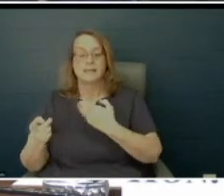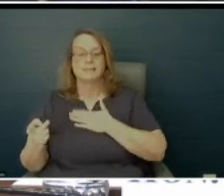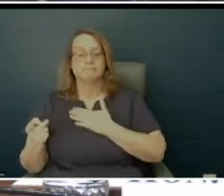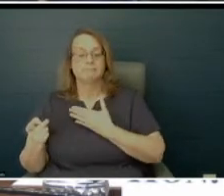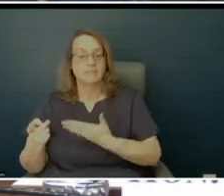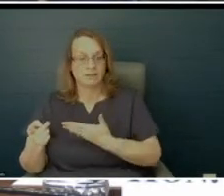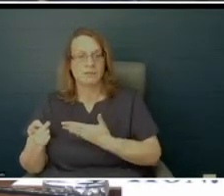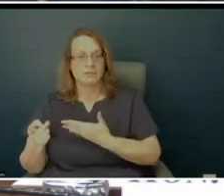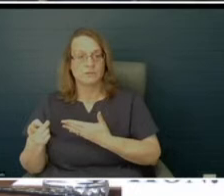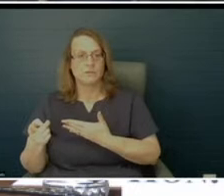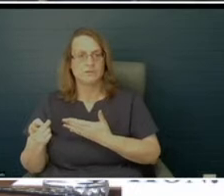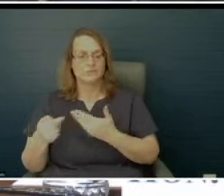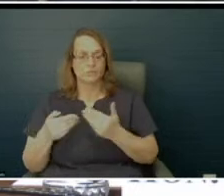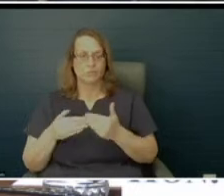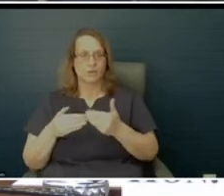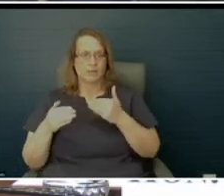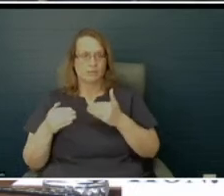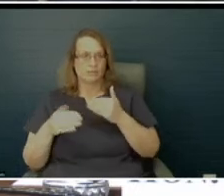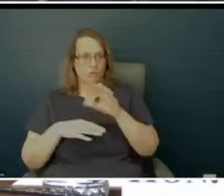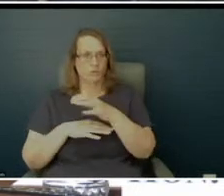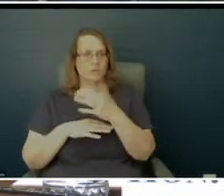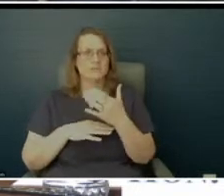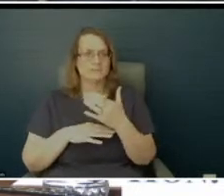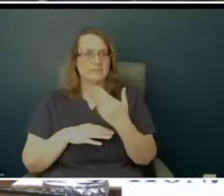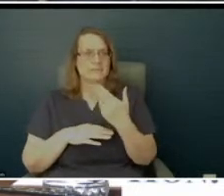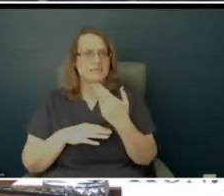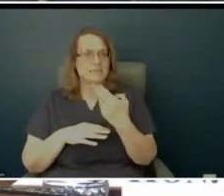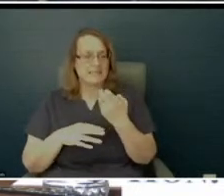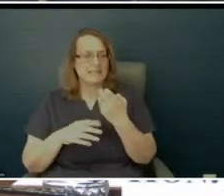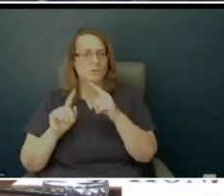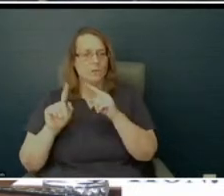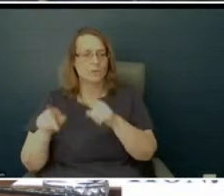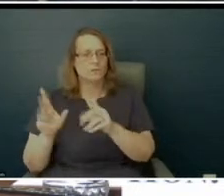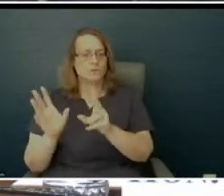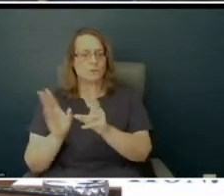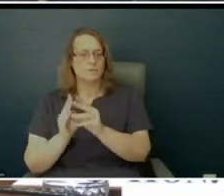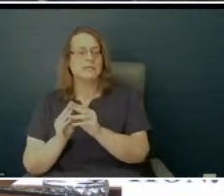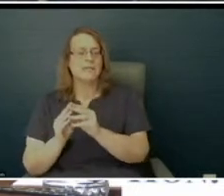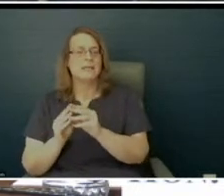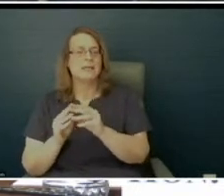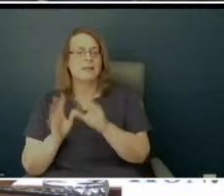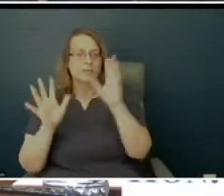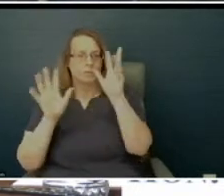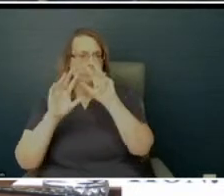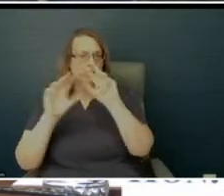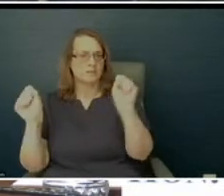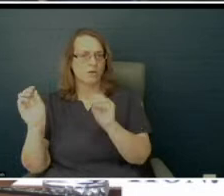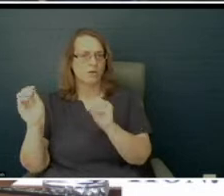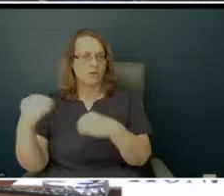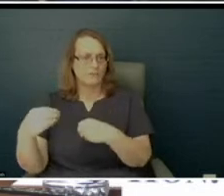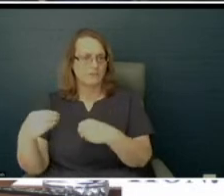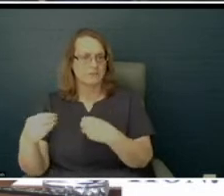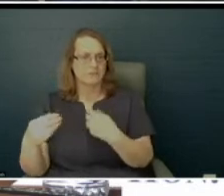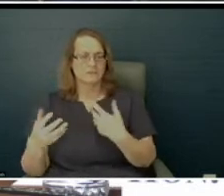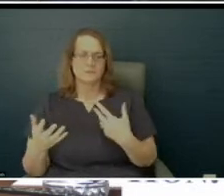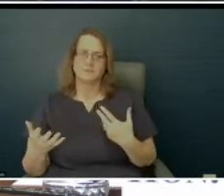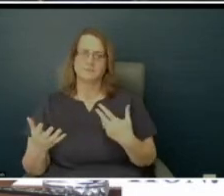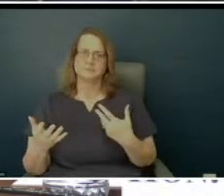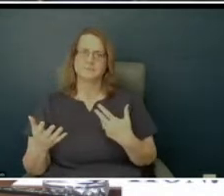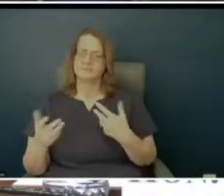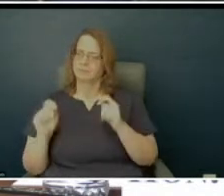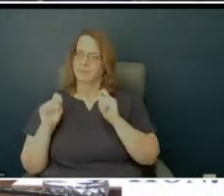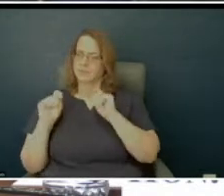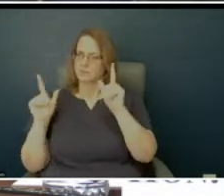before Christmas, he had gone to a meeting in the Oval Office with the president. That, of course, surprised